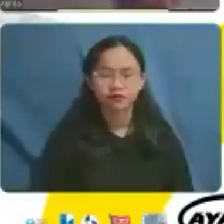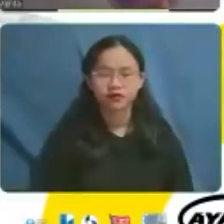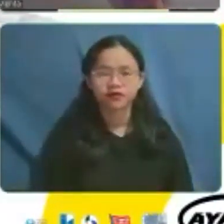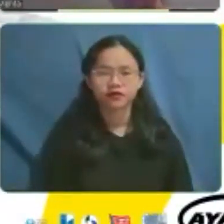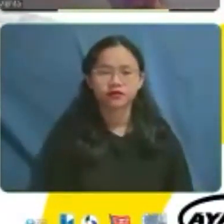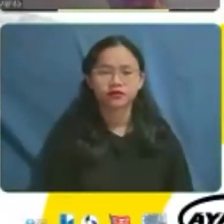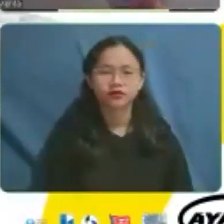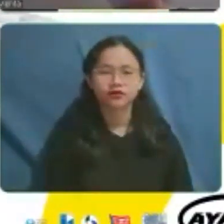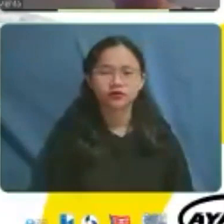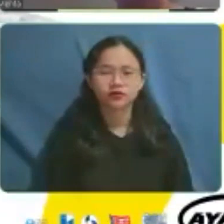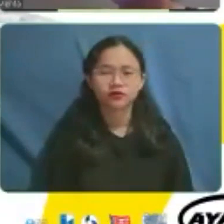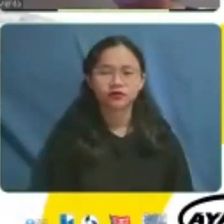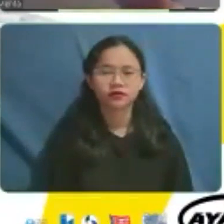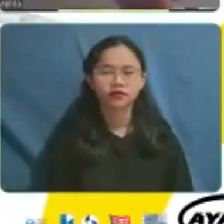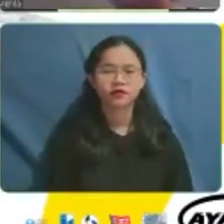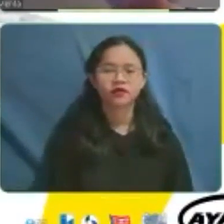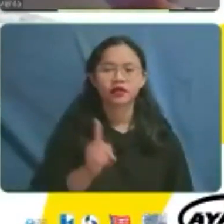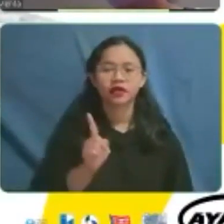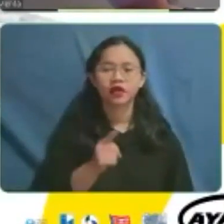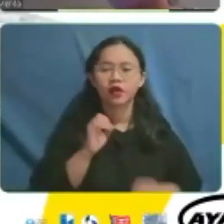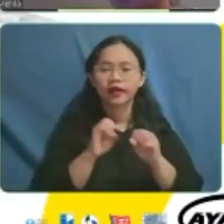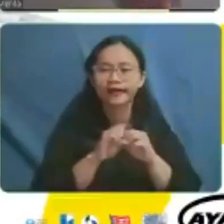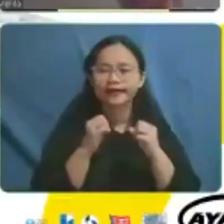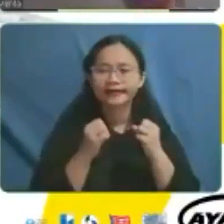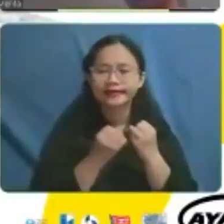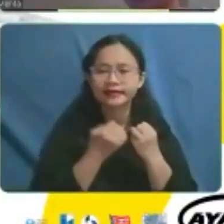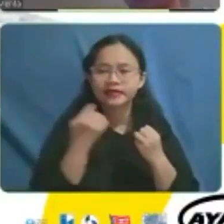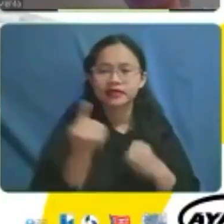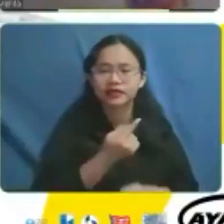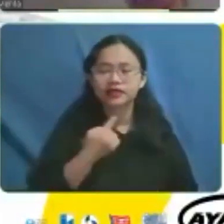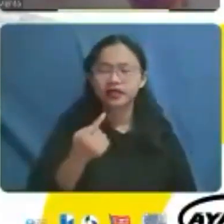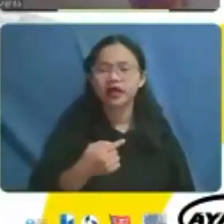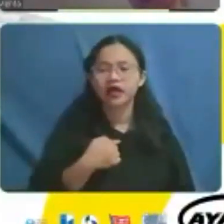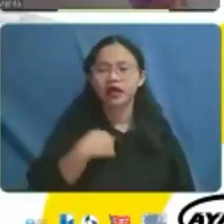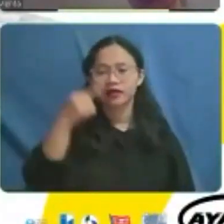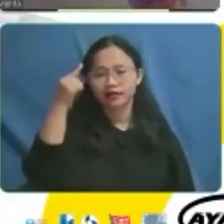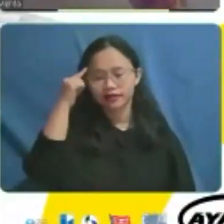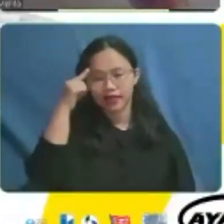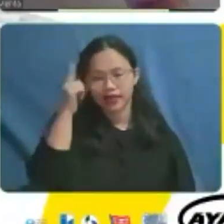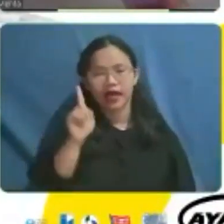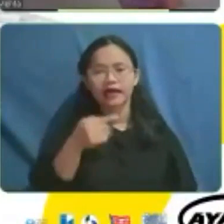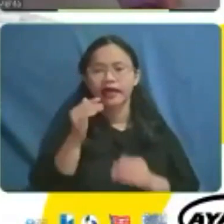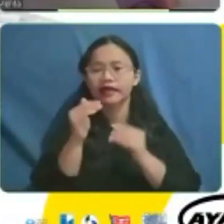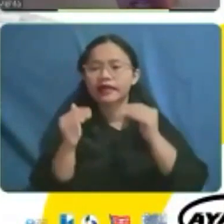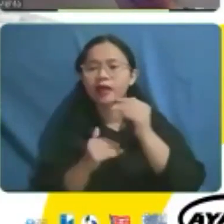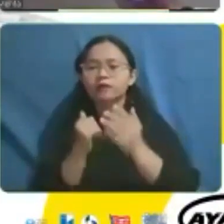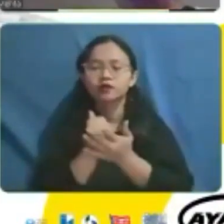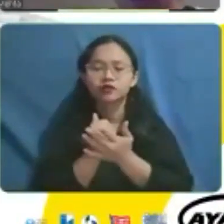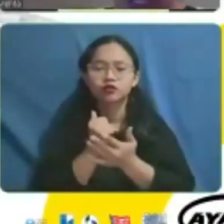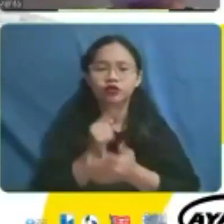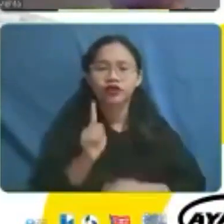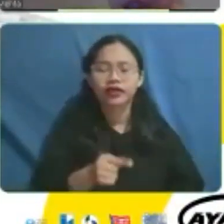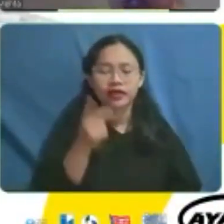global health organization, really focusing in on bridging the gap between public health needs and